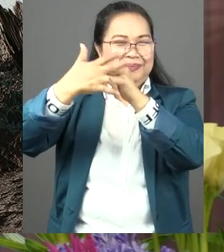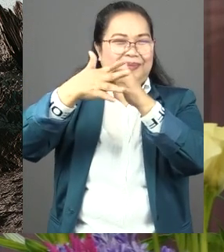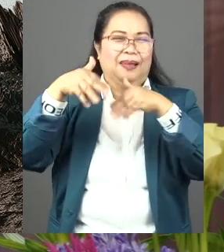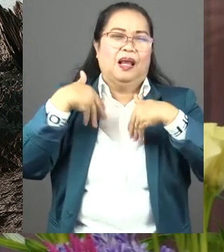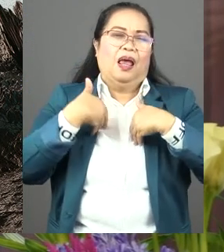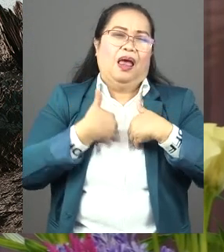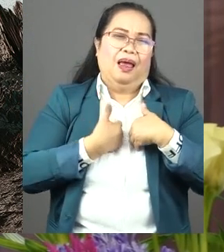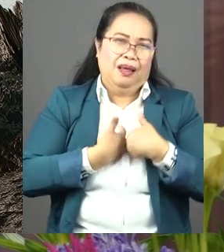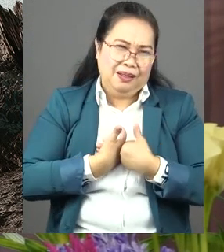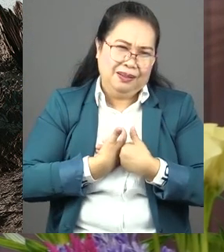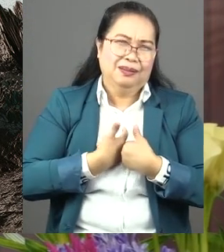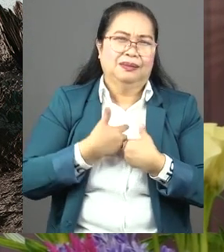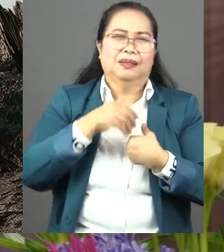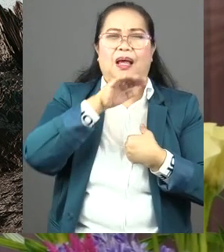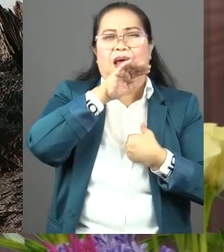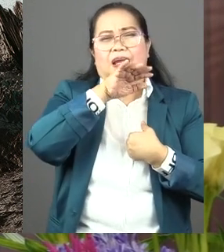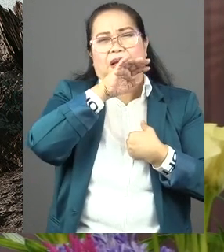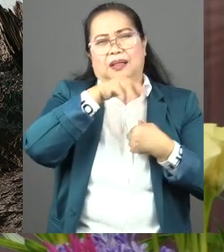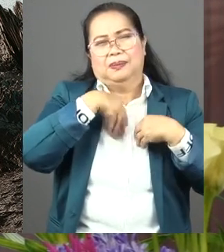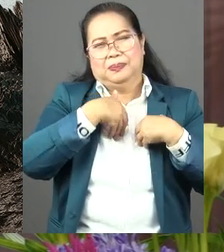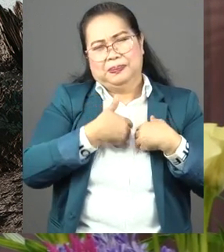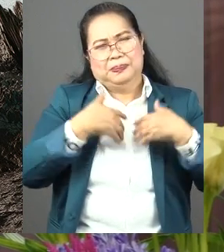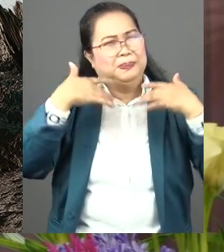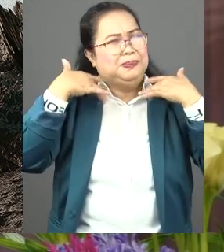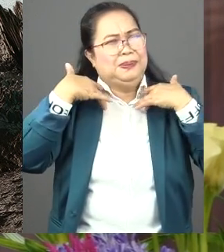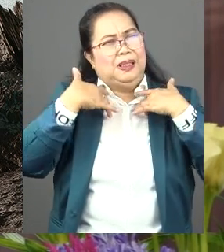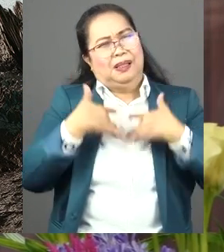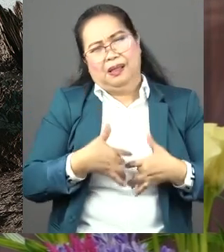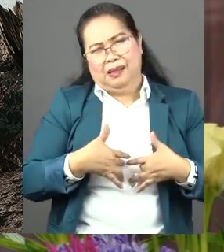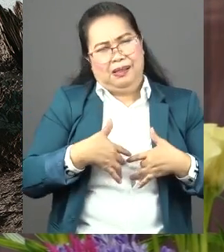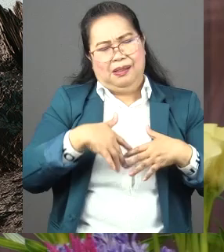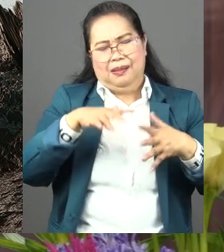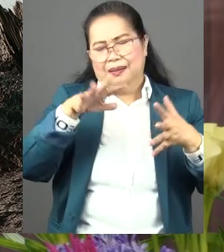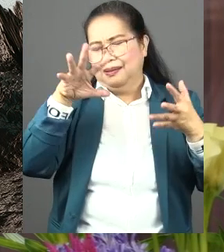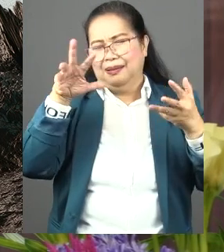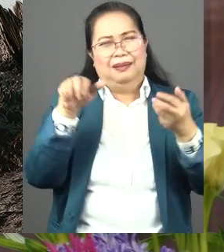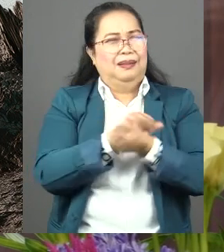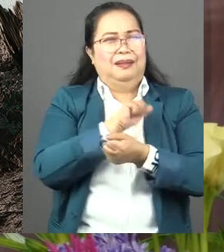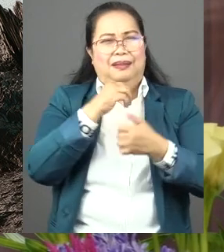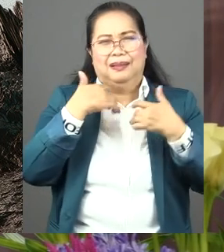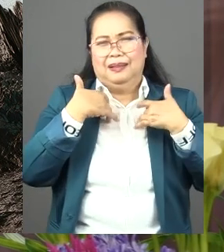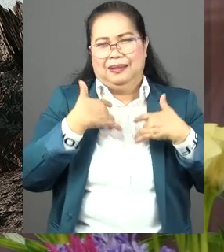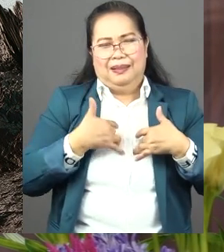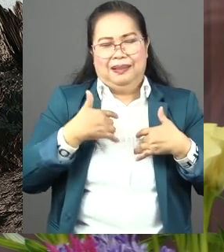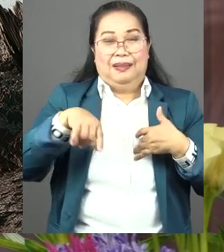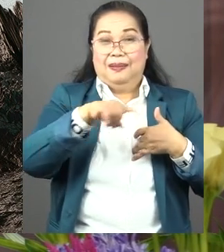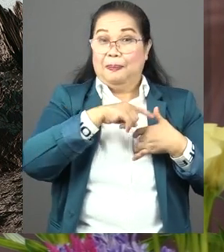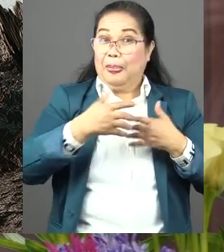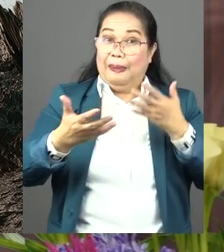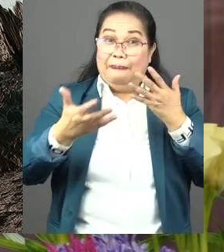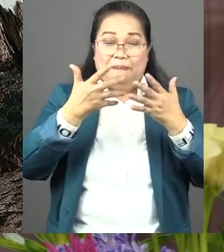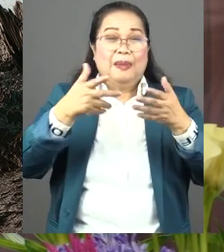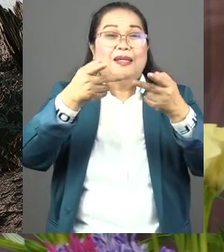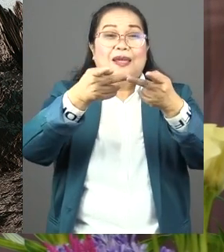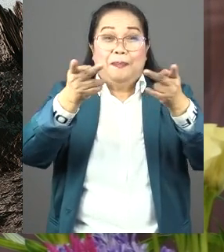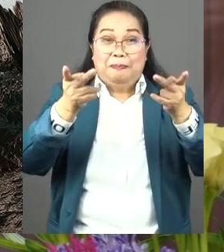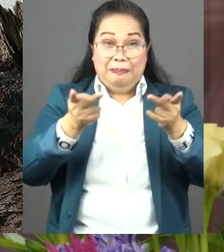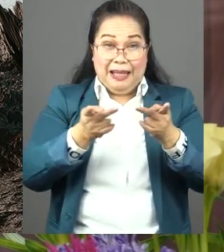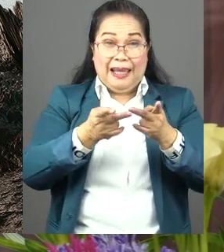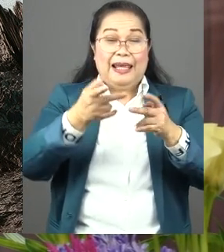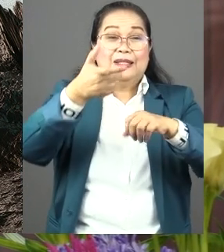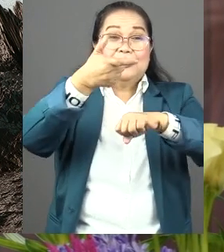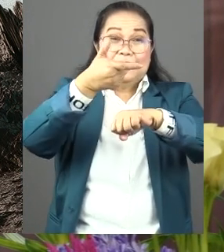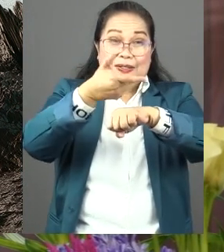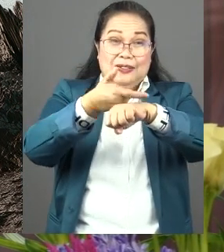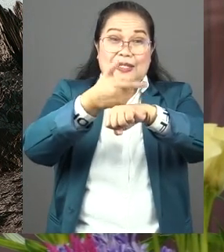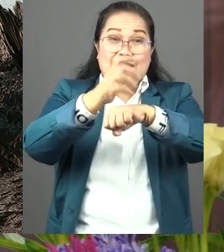drains us so much. It depresses us so badly. So may this place here called the